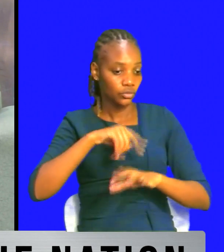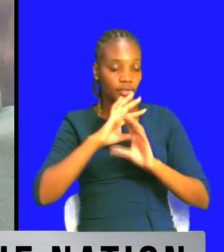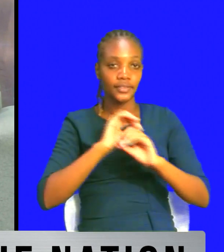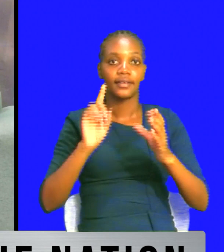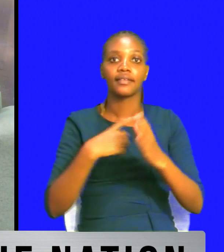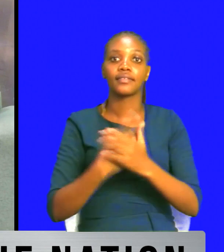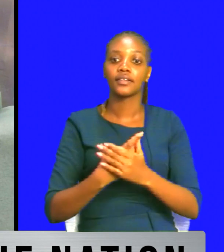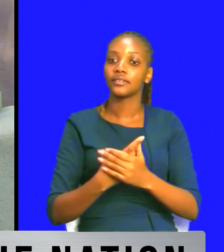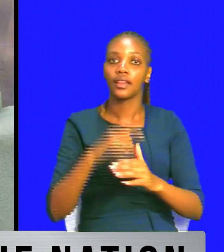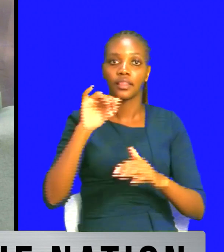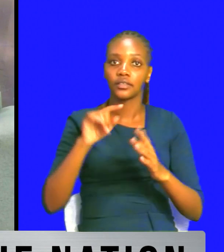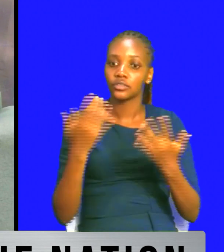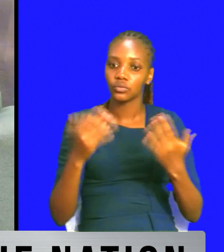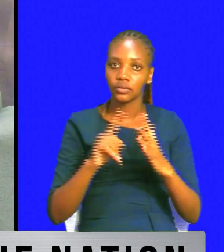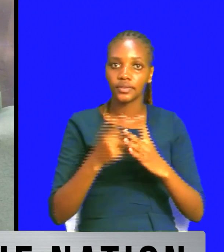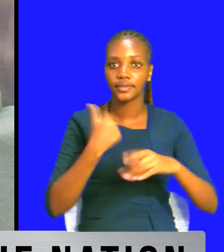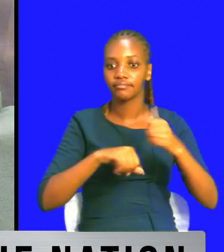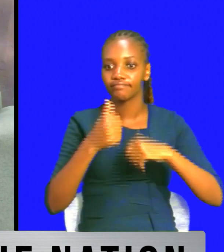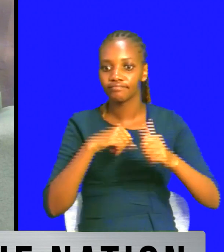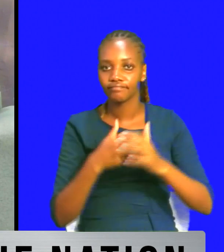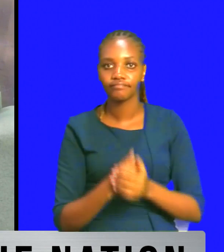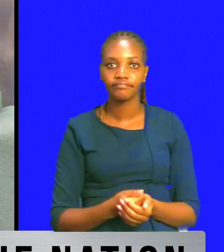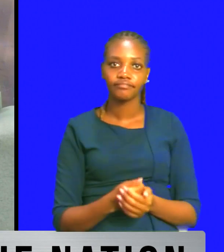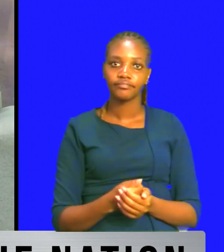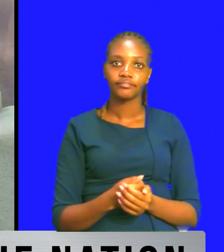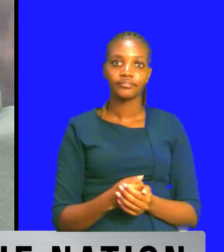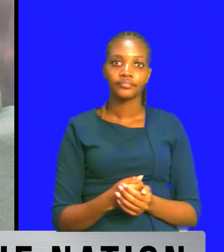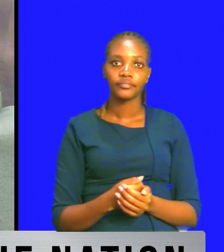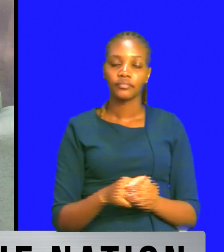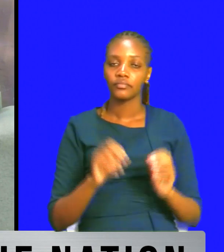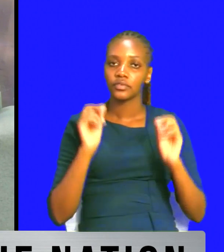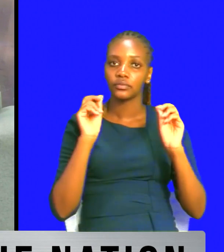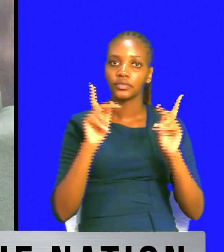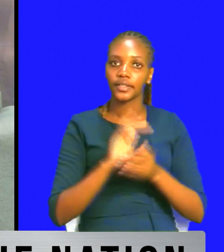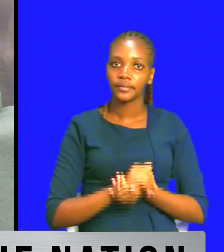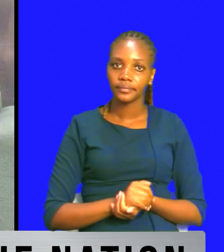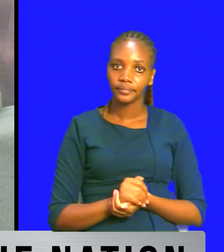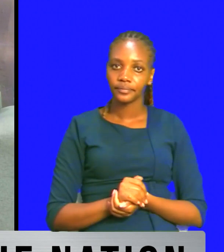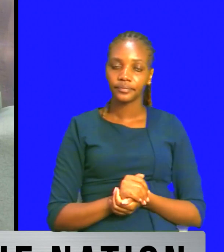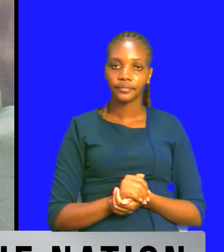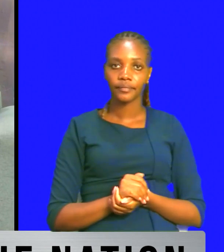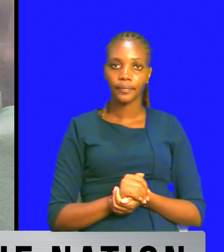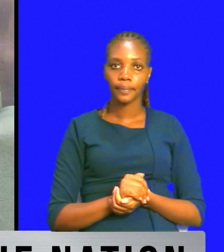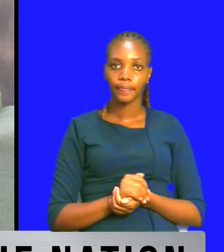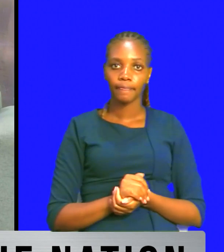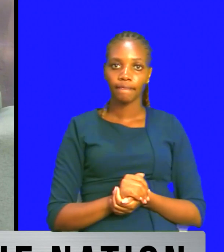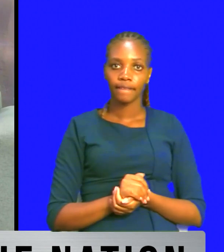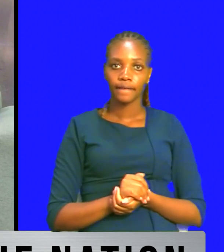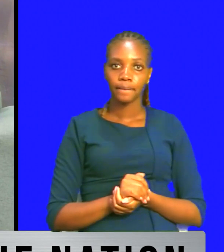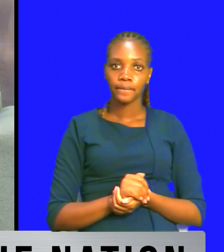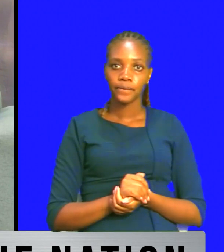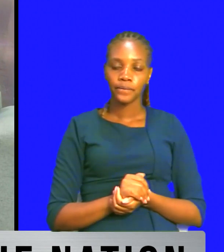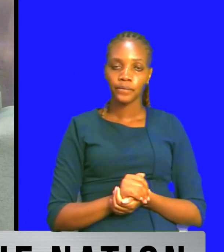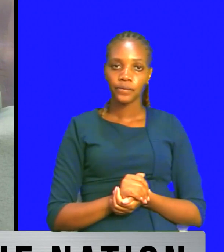push comes to shove, and we act. Right. Yes. Okay. Nicholas.